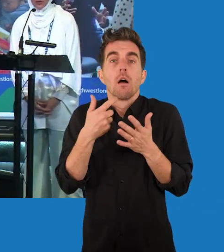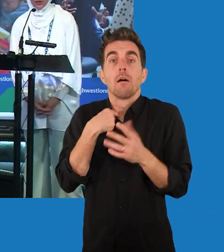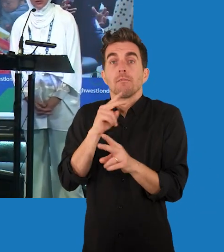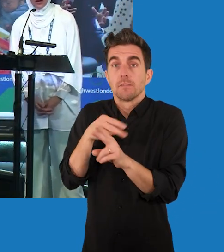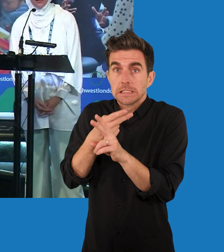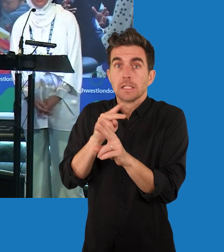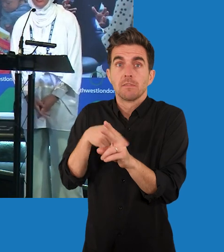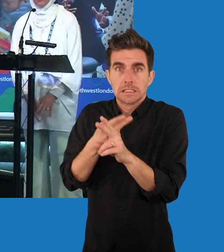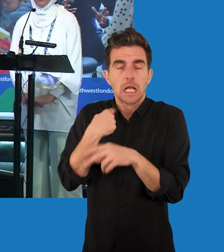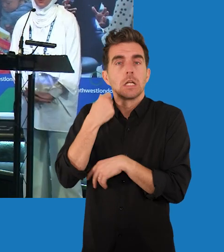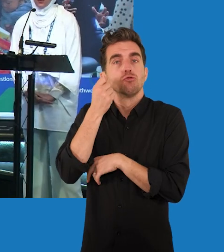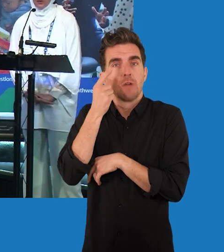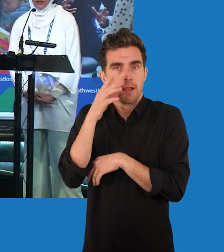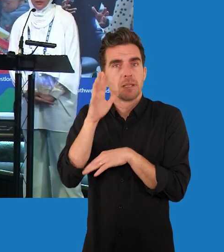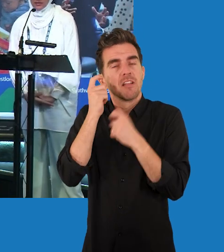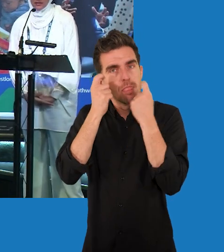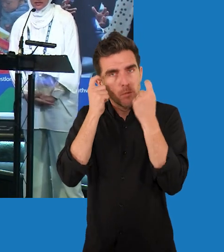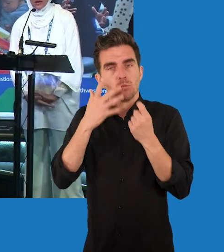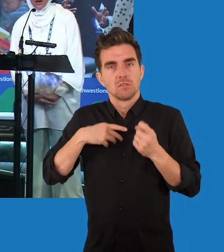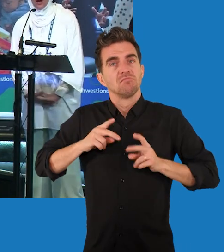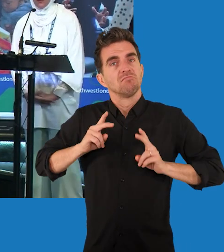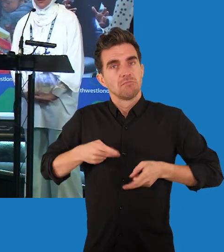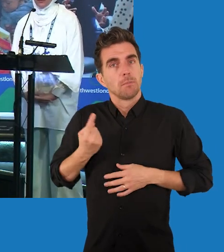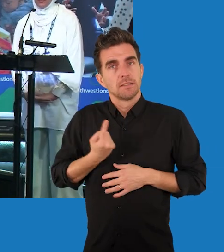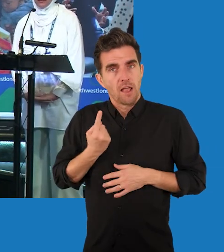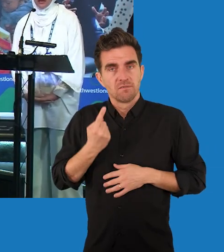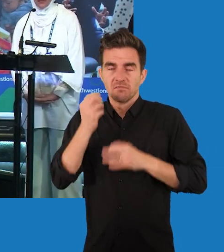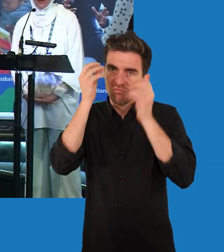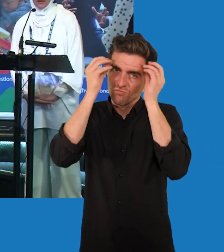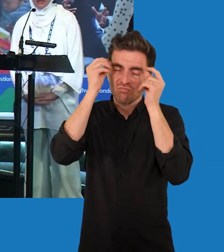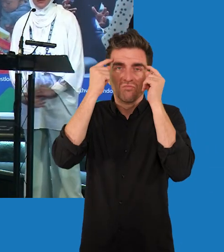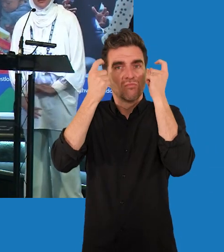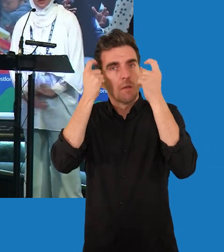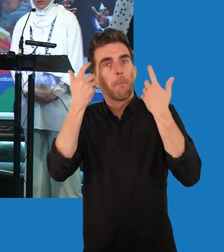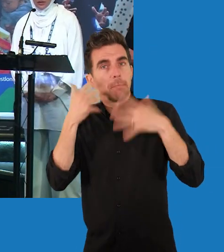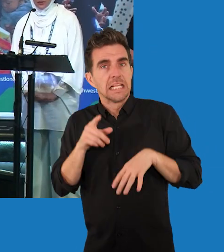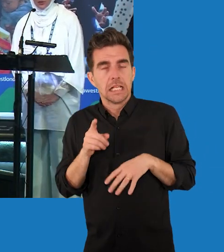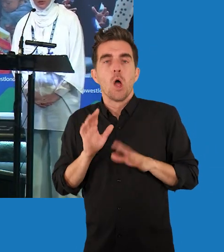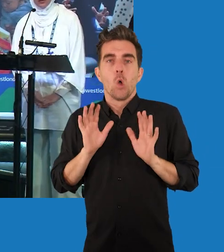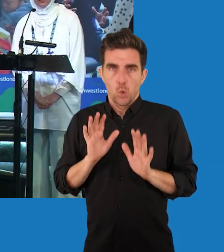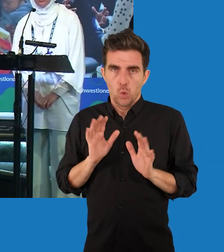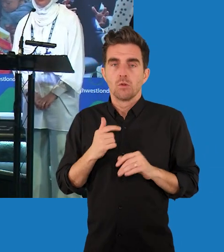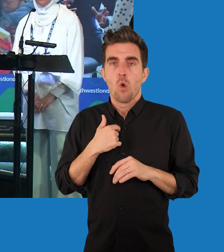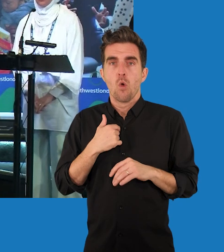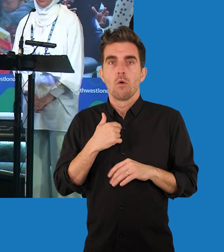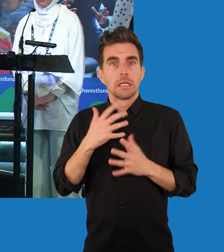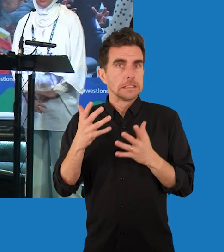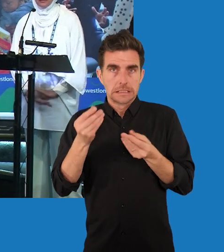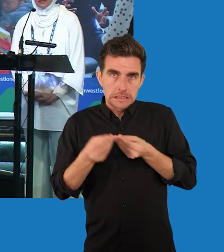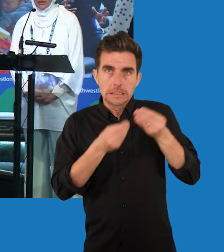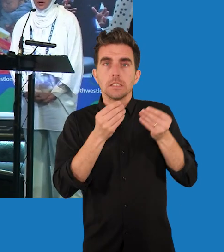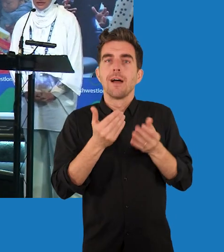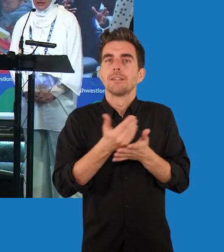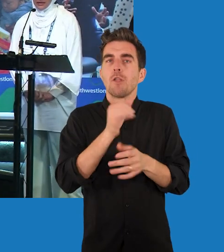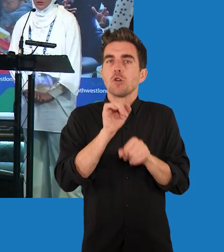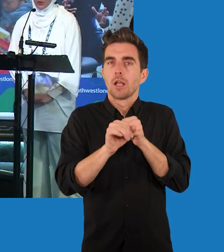and alcohol user, and on one of my visits, after speaking to him, I realised he was having suicidal thoughts. So I took this to